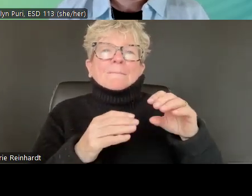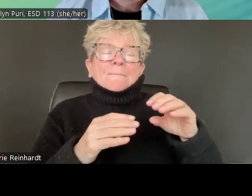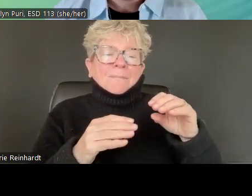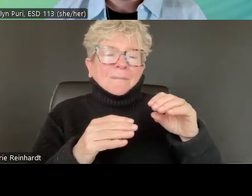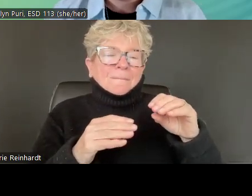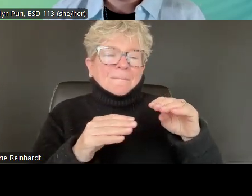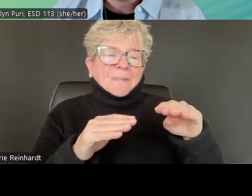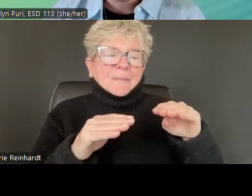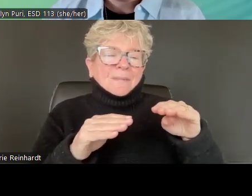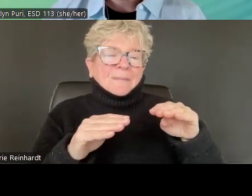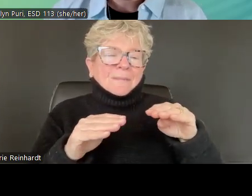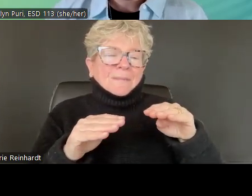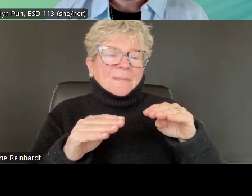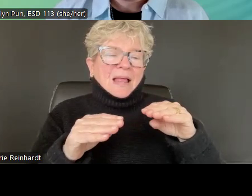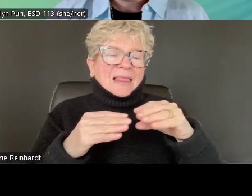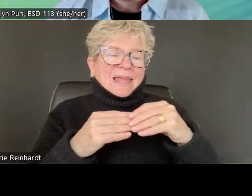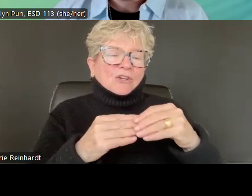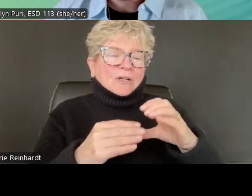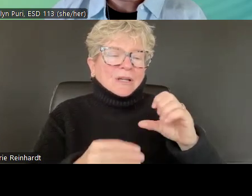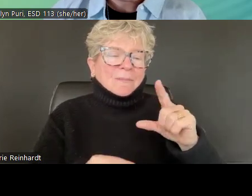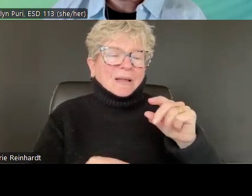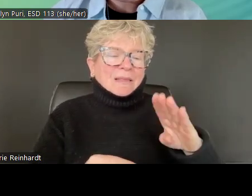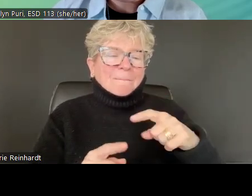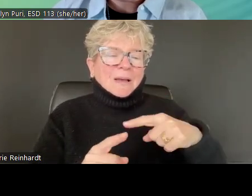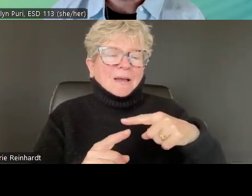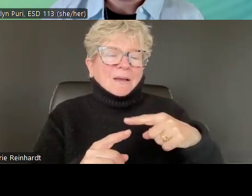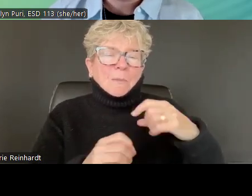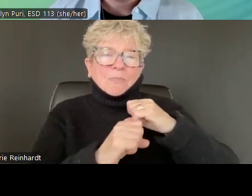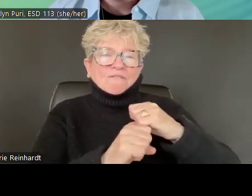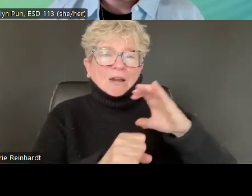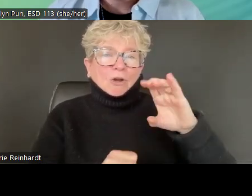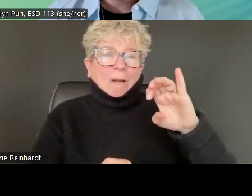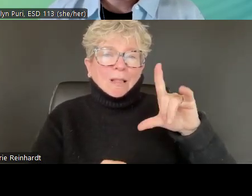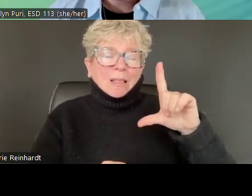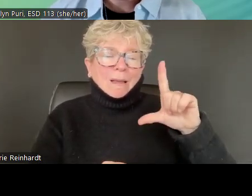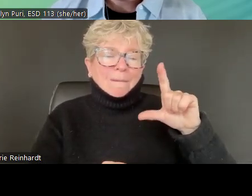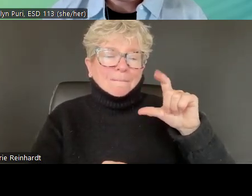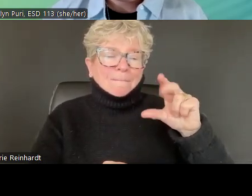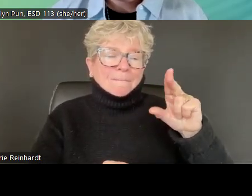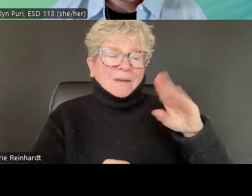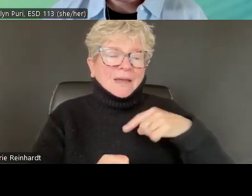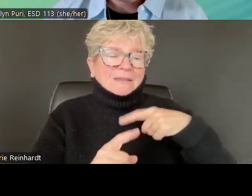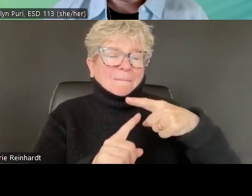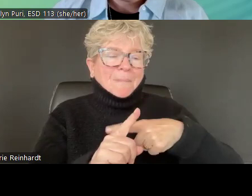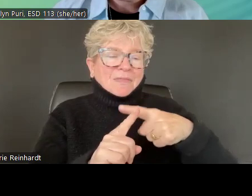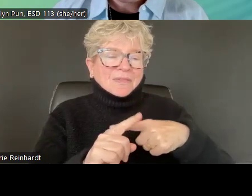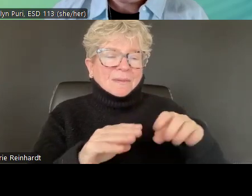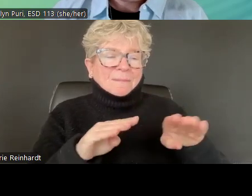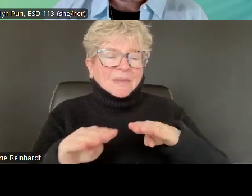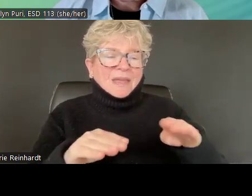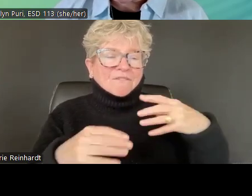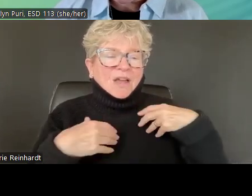Prevention Club is a monthly behavioral health club that does tier 1 services, which